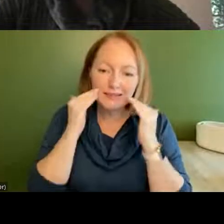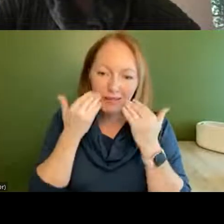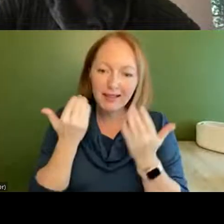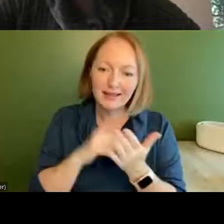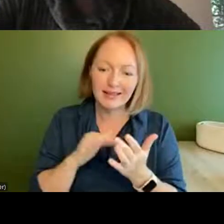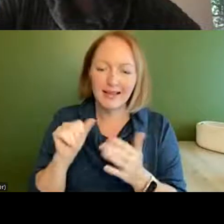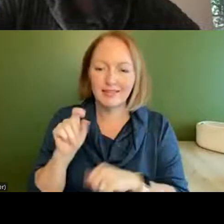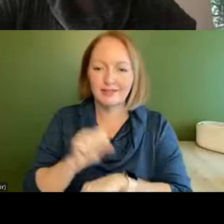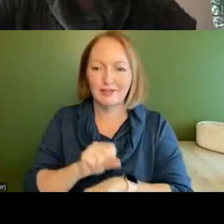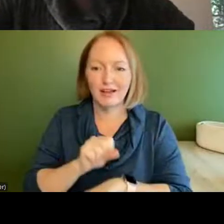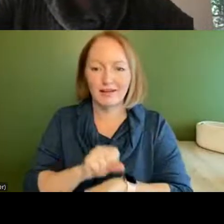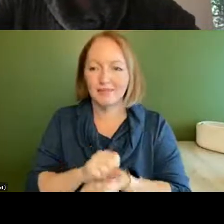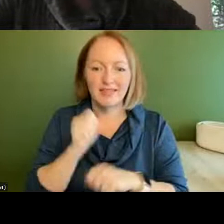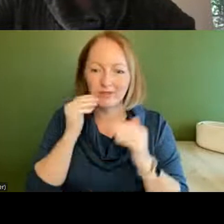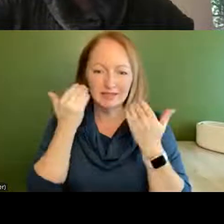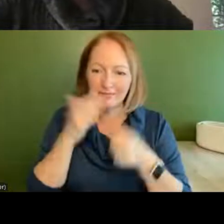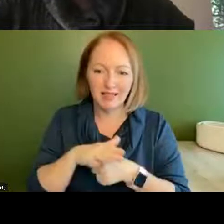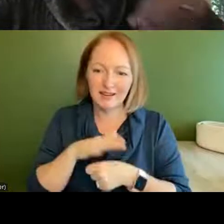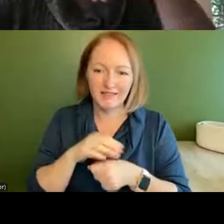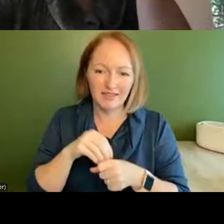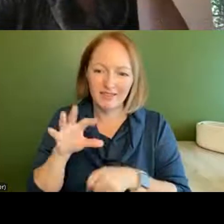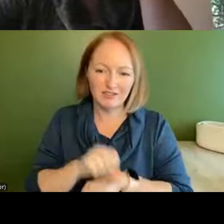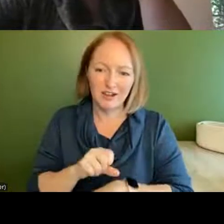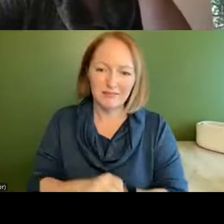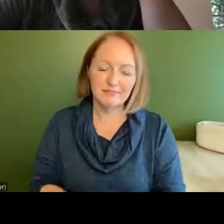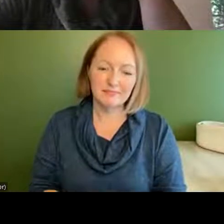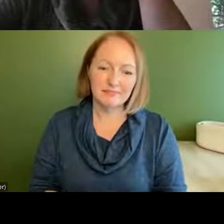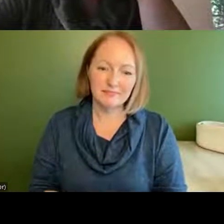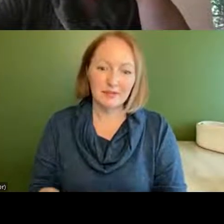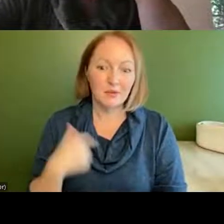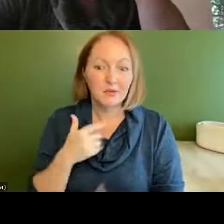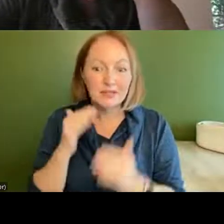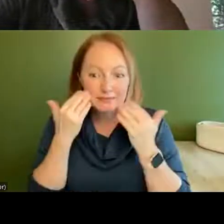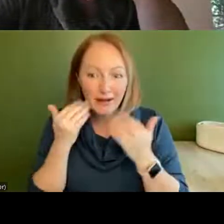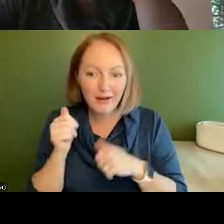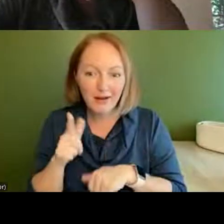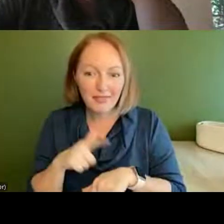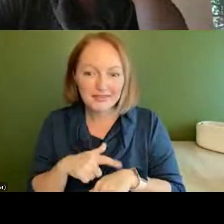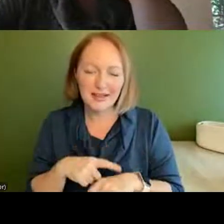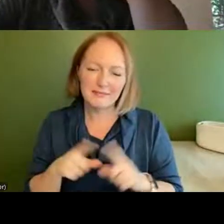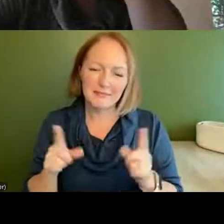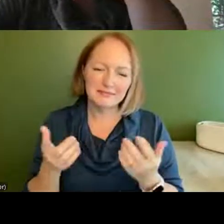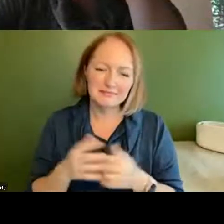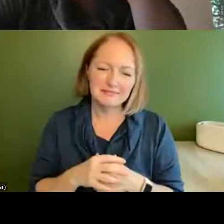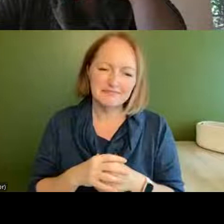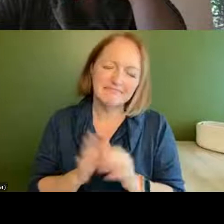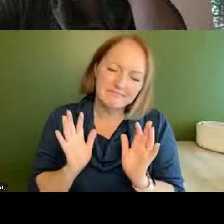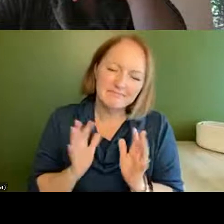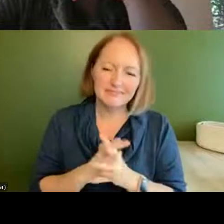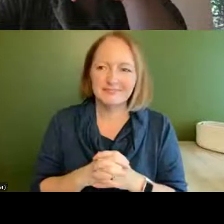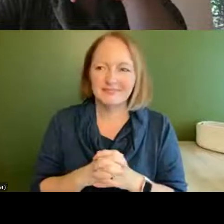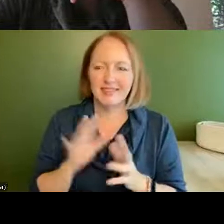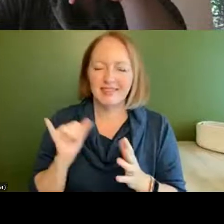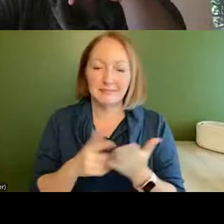job, because they don't smile enough in their job. And we smile all the time. We just don't, but that's what